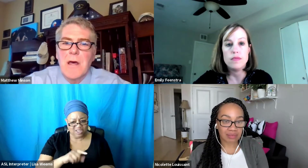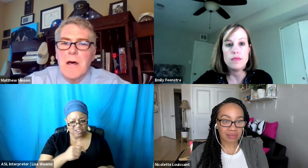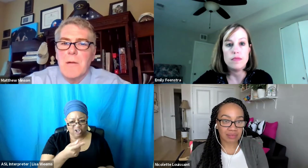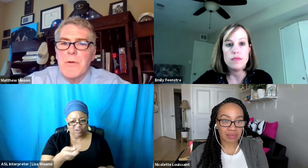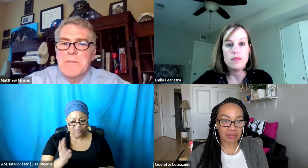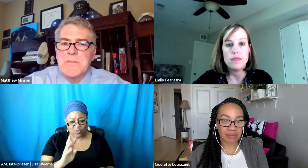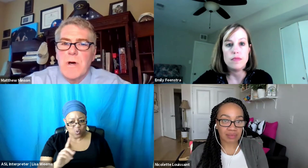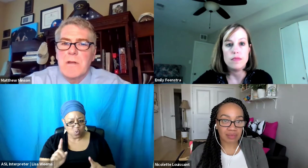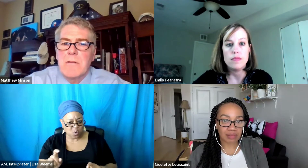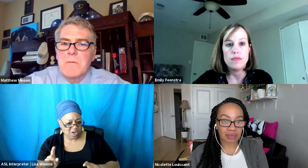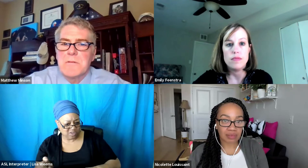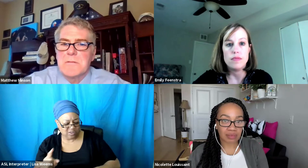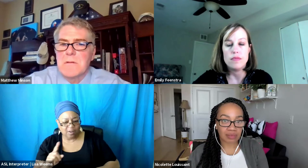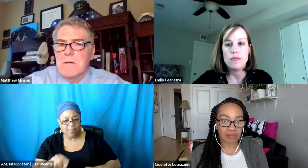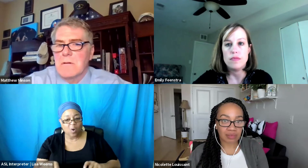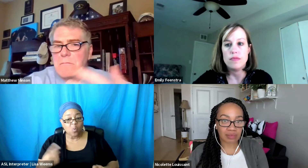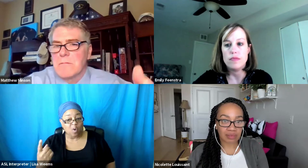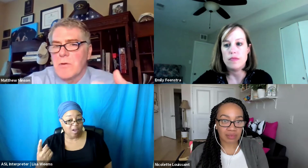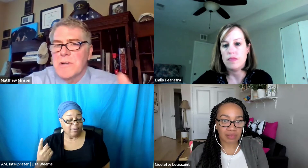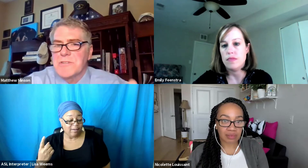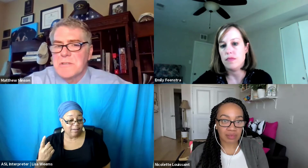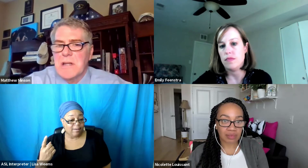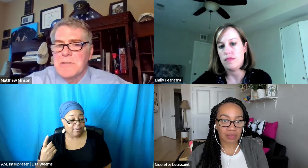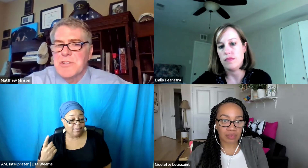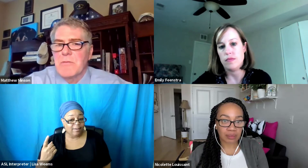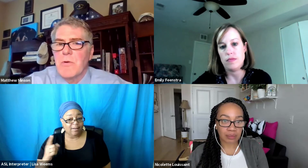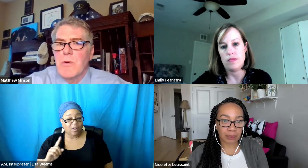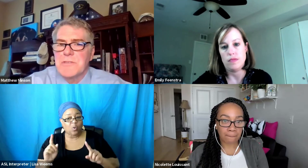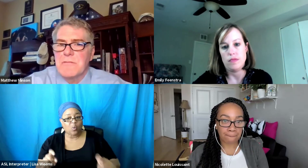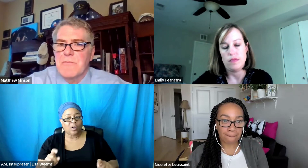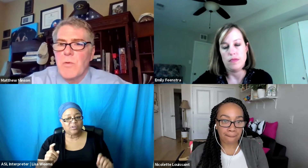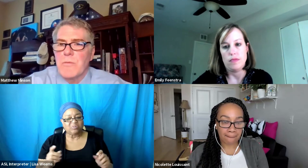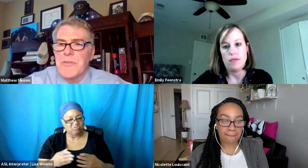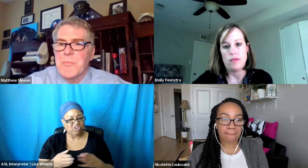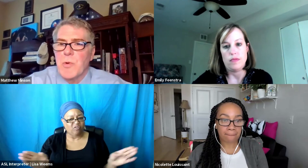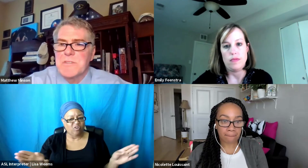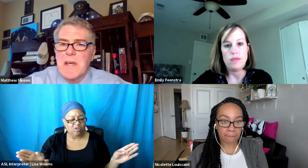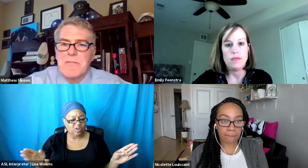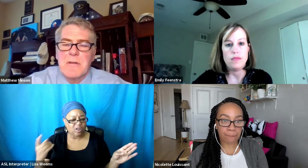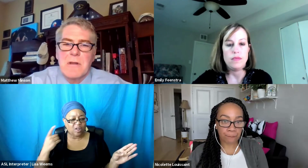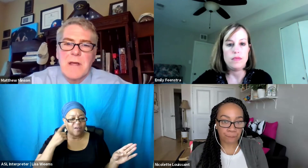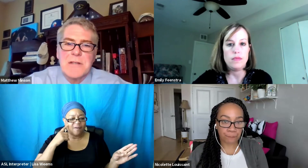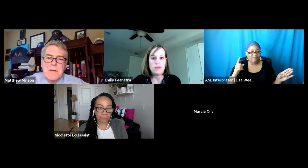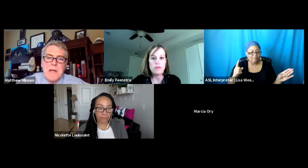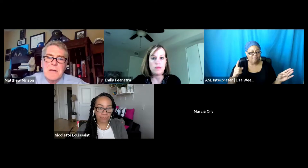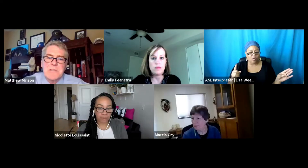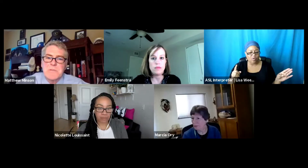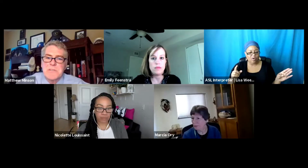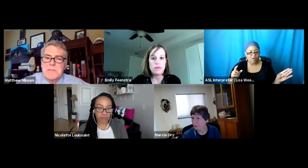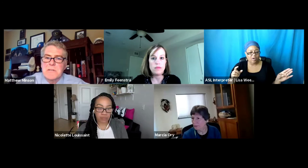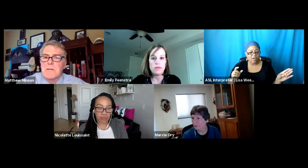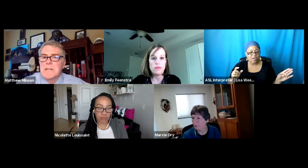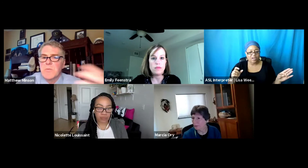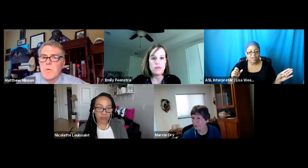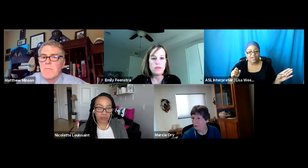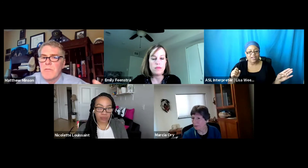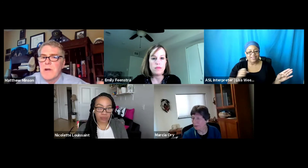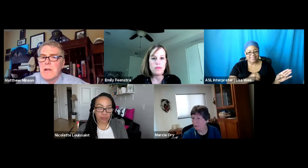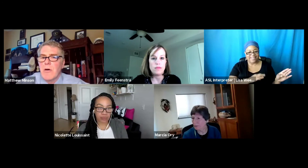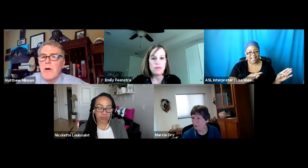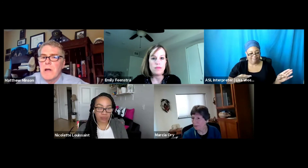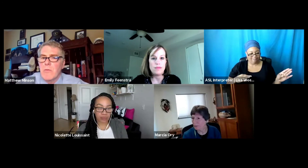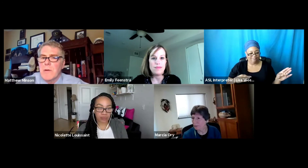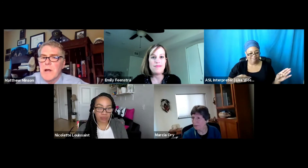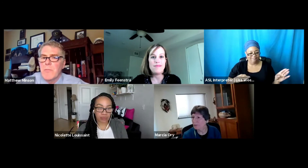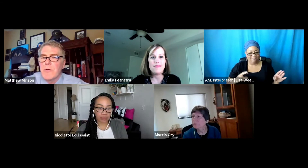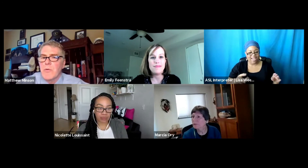text. There is one that was the question is kind of a general question for the support staff at National Academies, which is that the links were